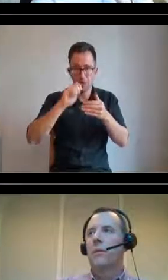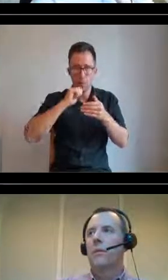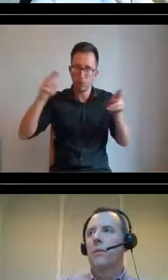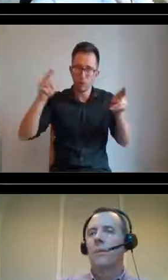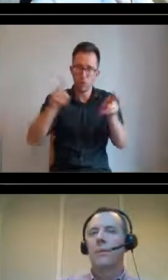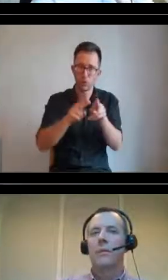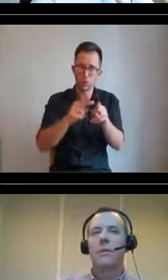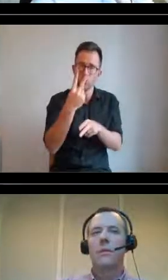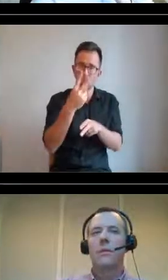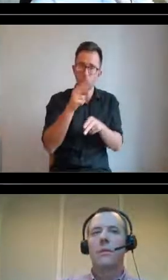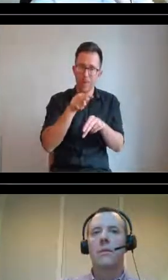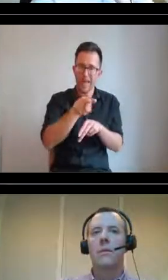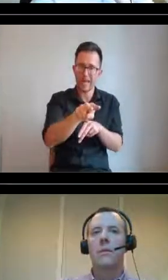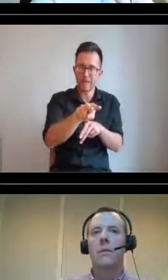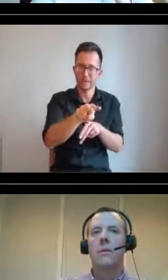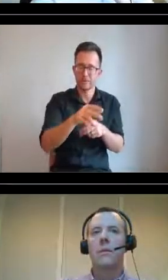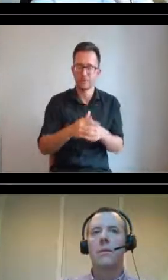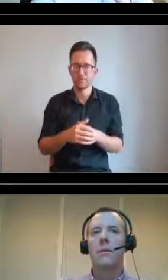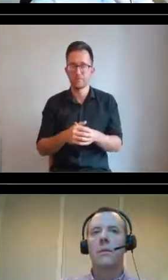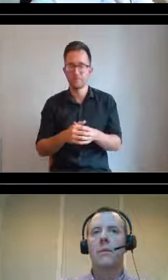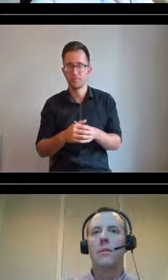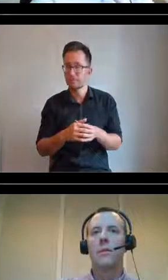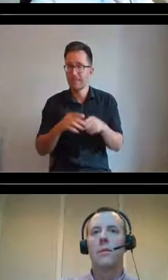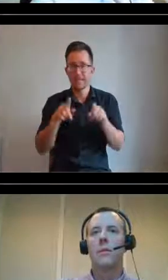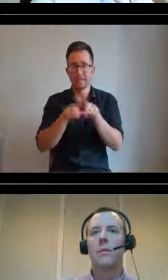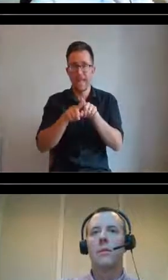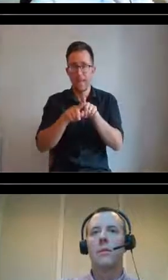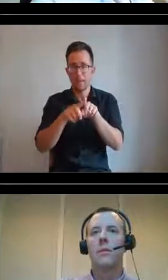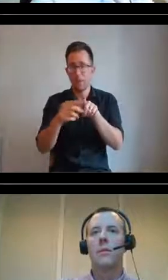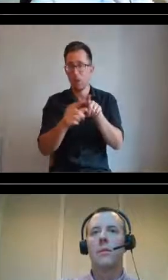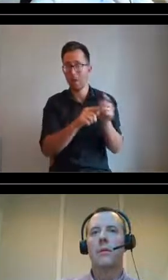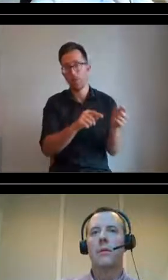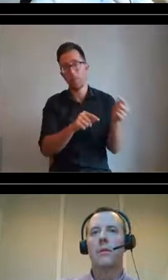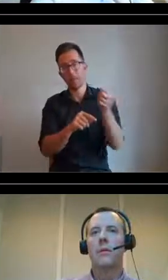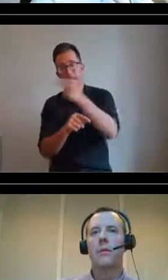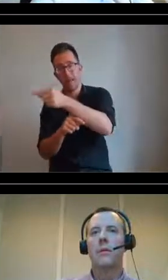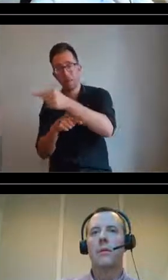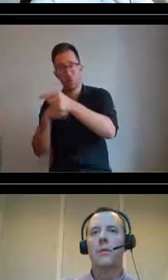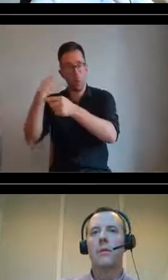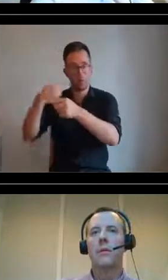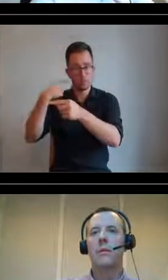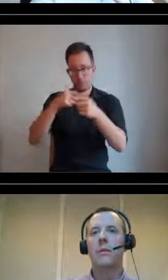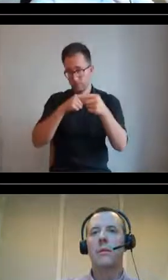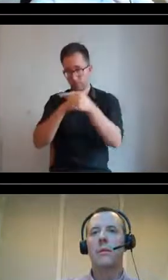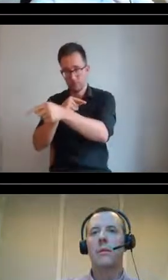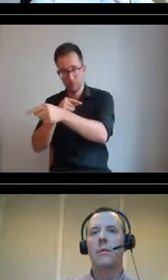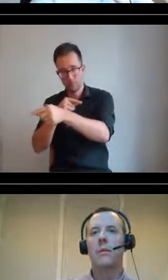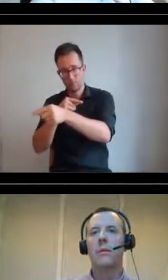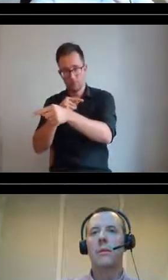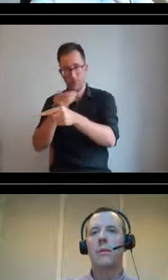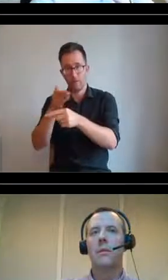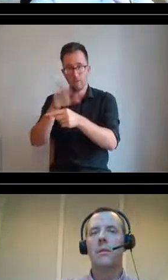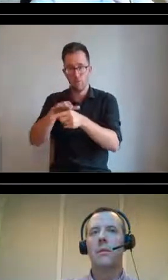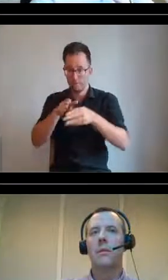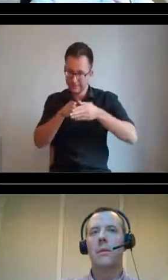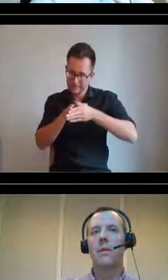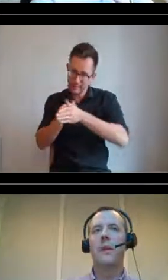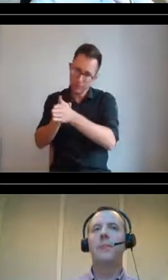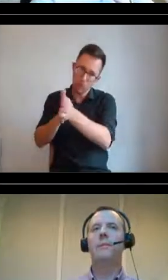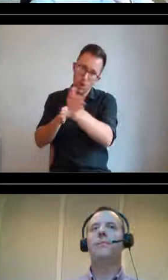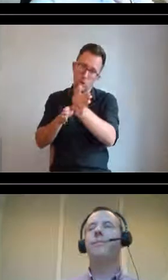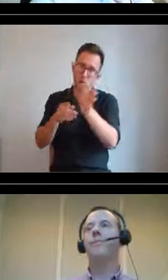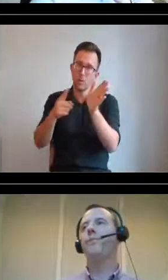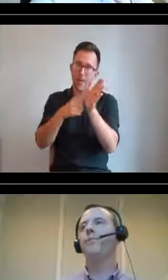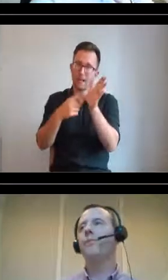to two lanes, and vice versa. Going back into London again, where we've got the slip road going off to LTC, so a